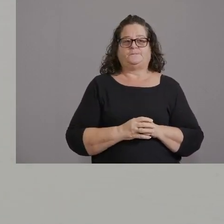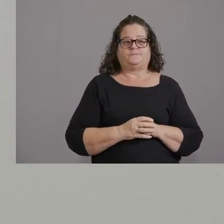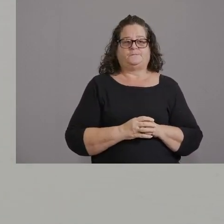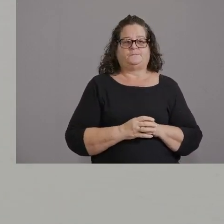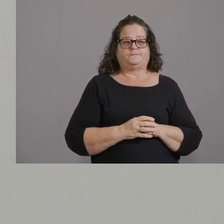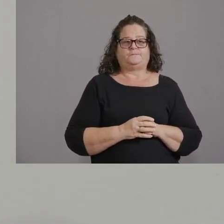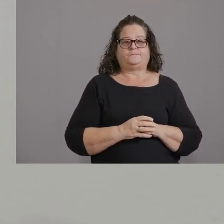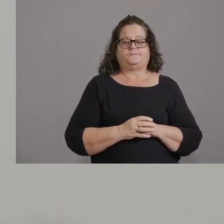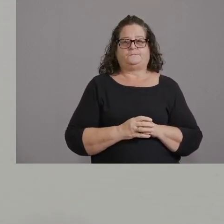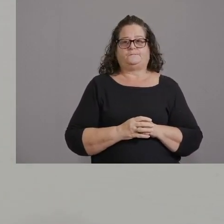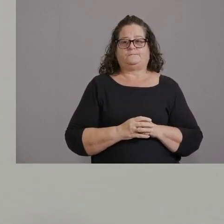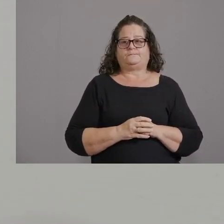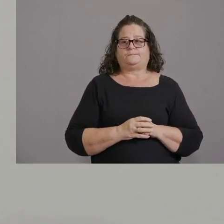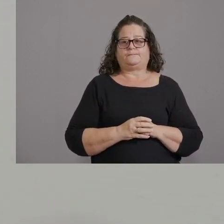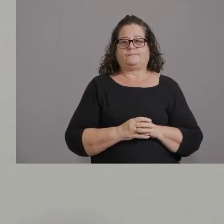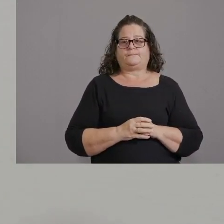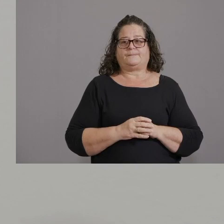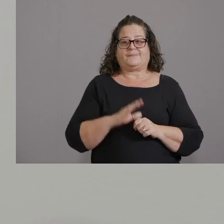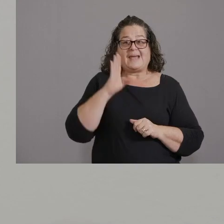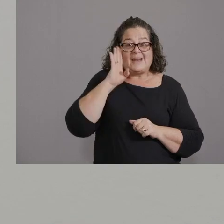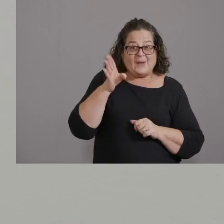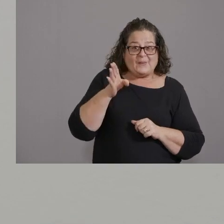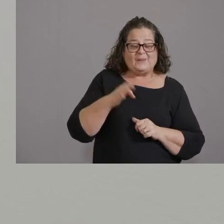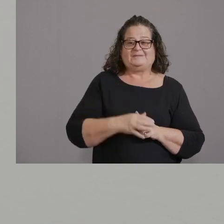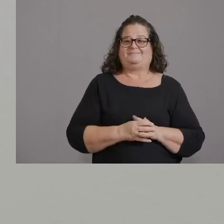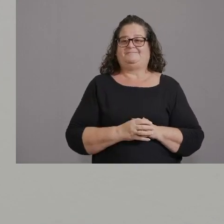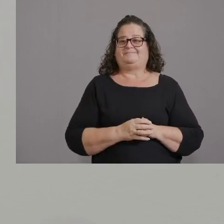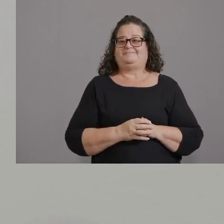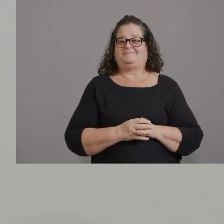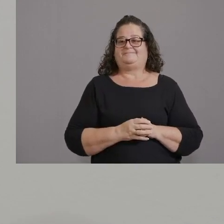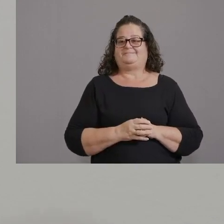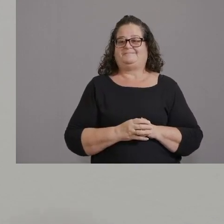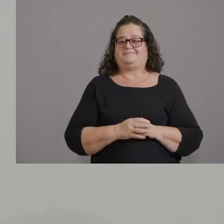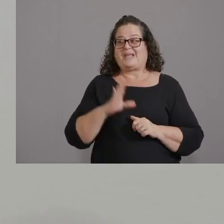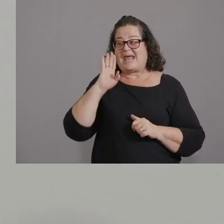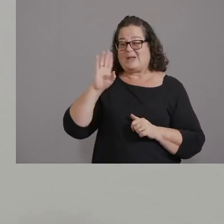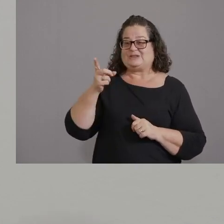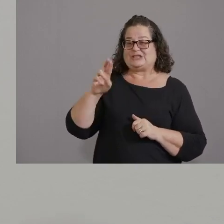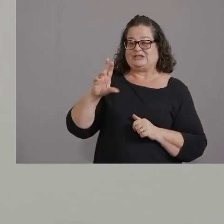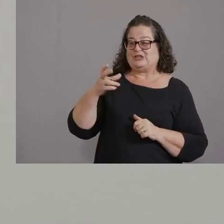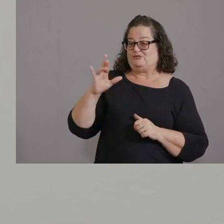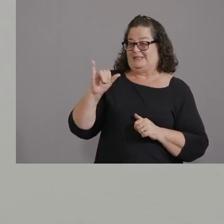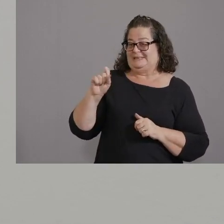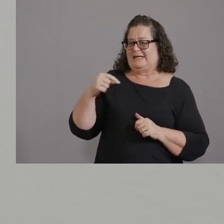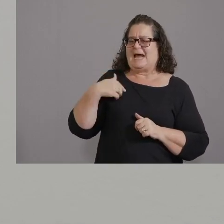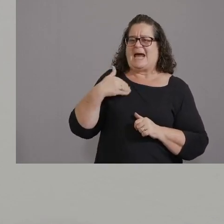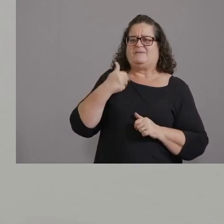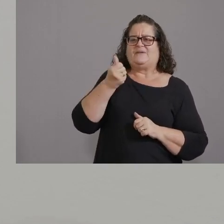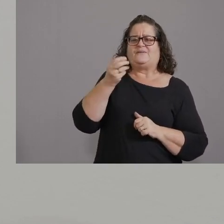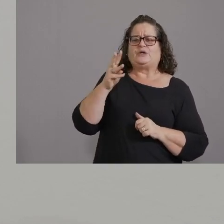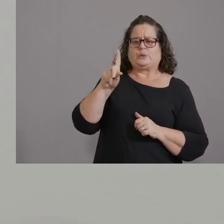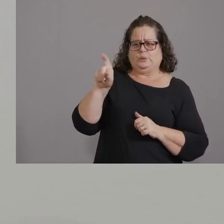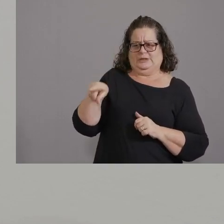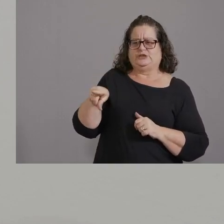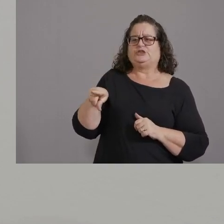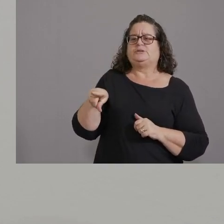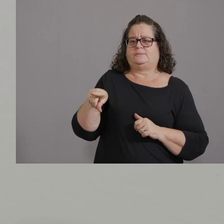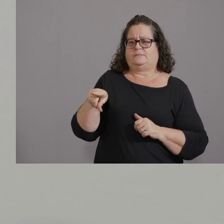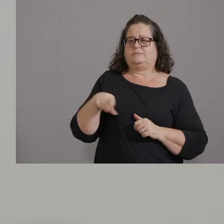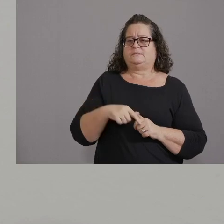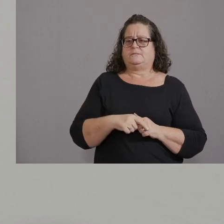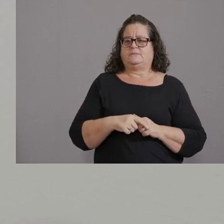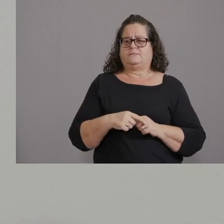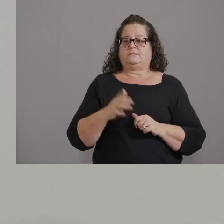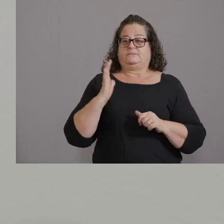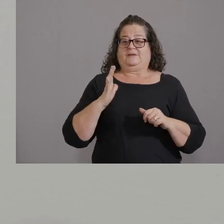Hi, Dr. Christ. I've got a couple questions. I'm just going to ask them one by one and Sure. let you answer before I ask them one. Earlier this